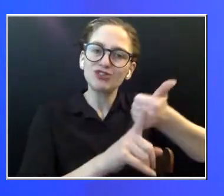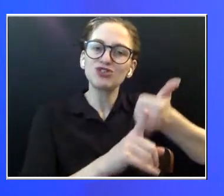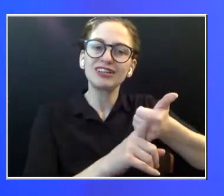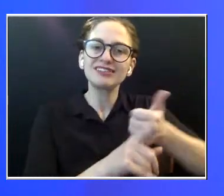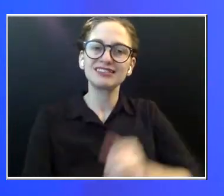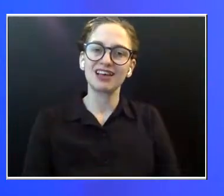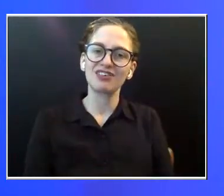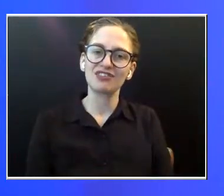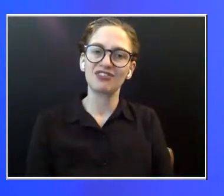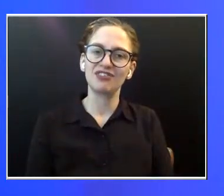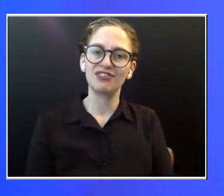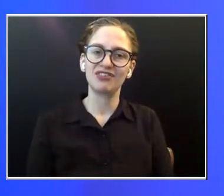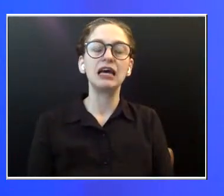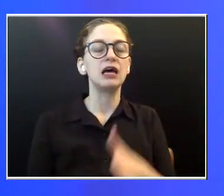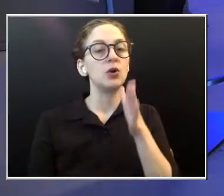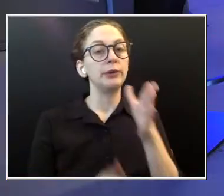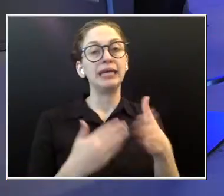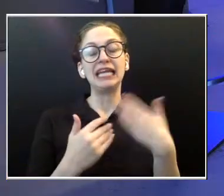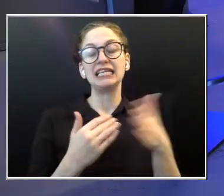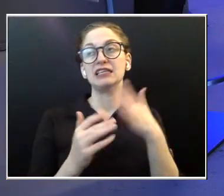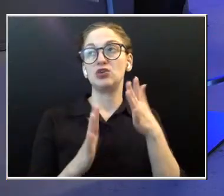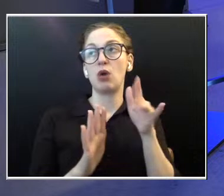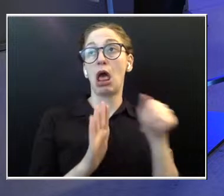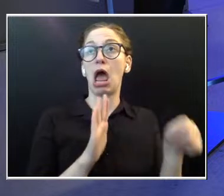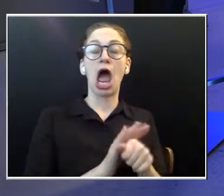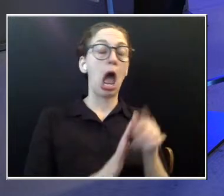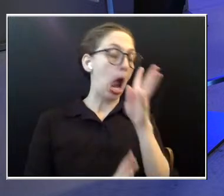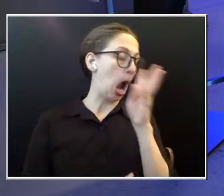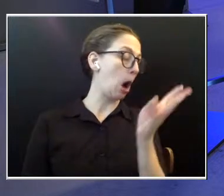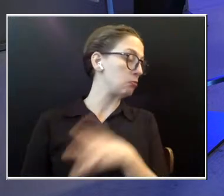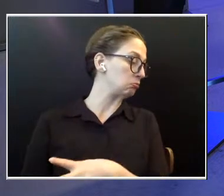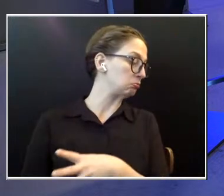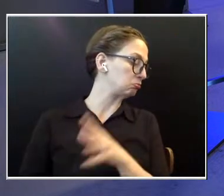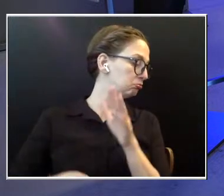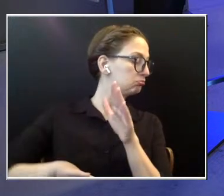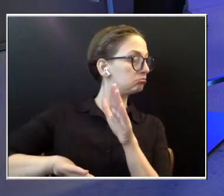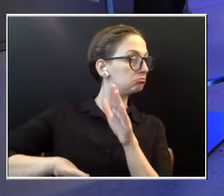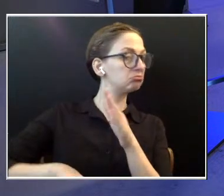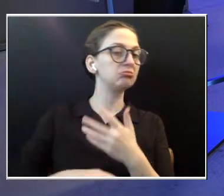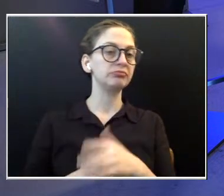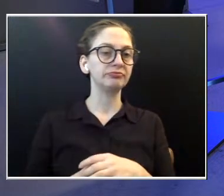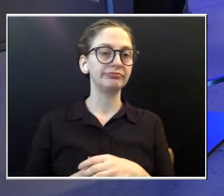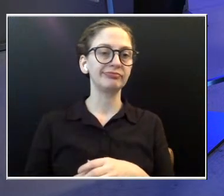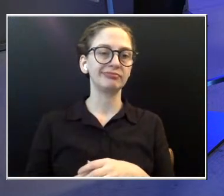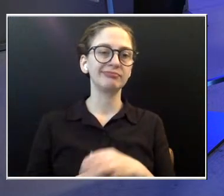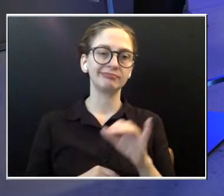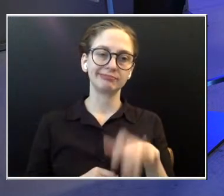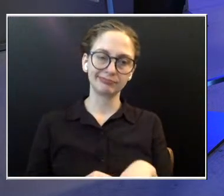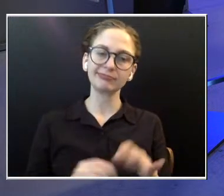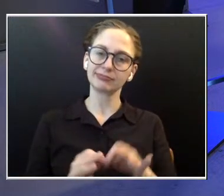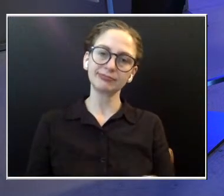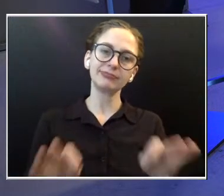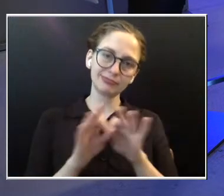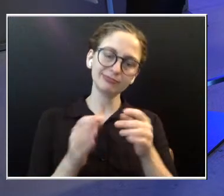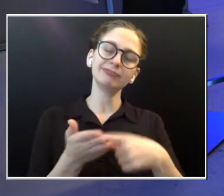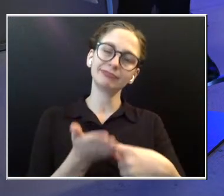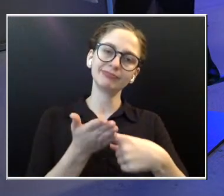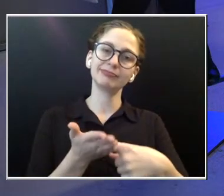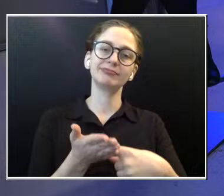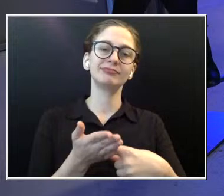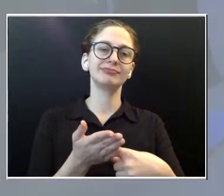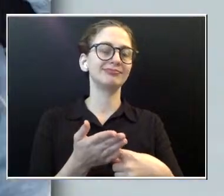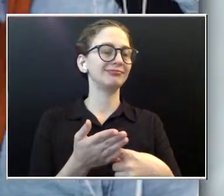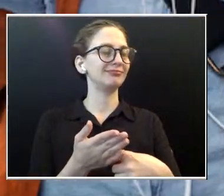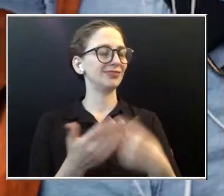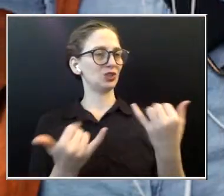it. Yeah, and that's a big discussion to have. All right, so this has been a great morning session.